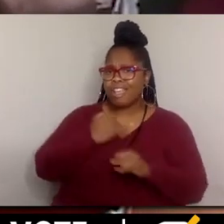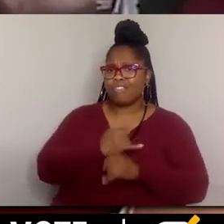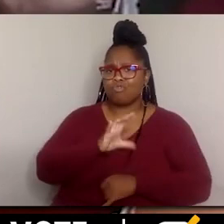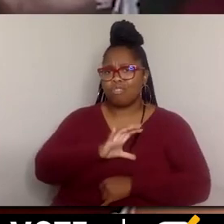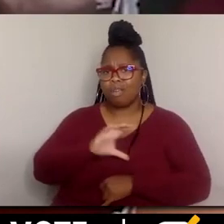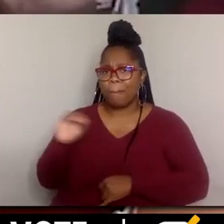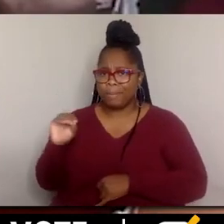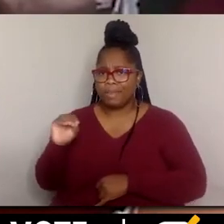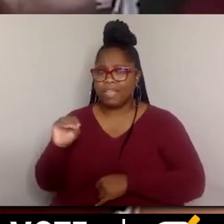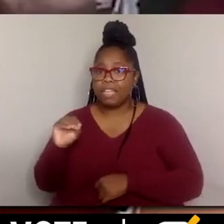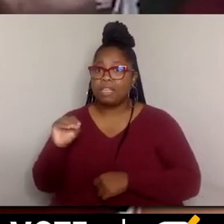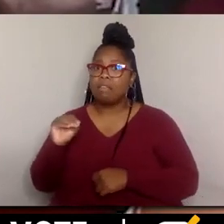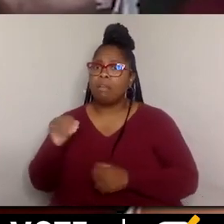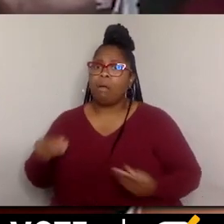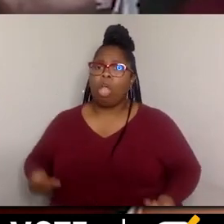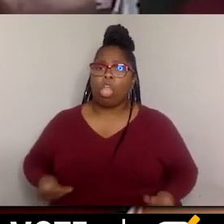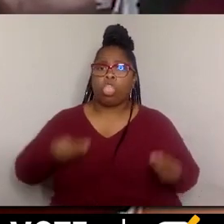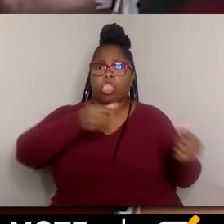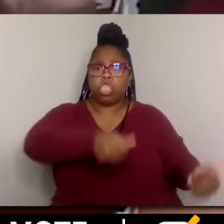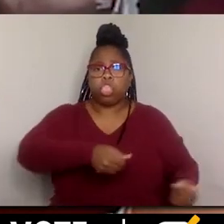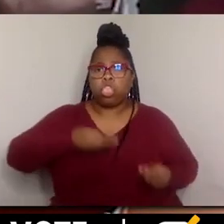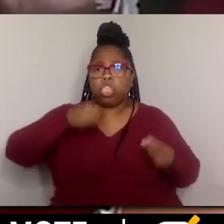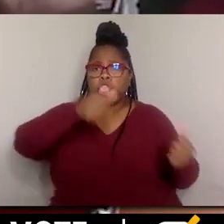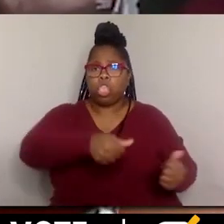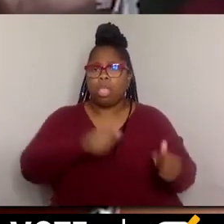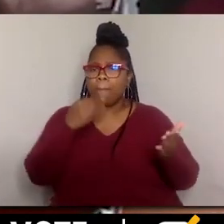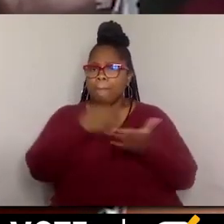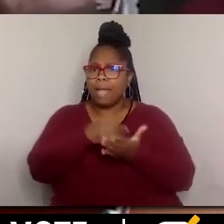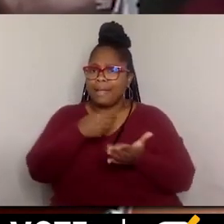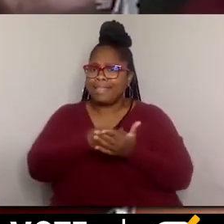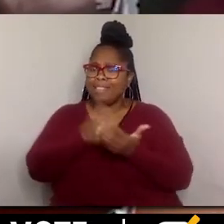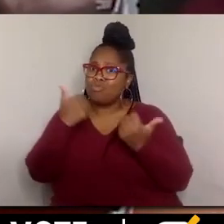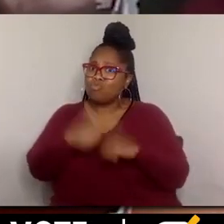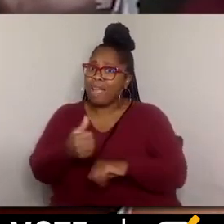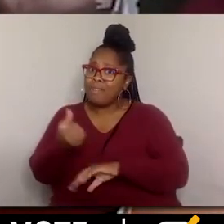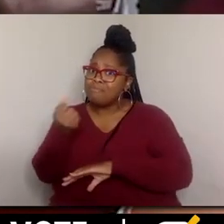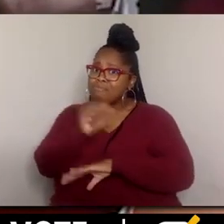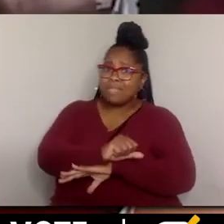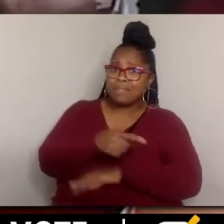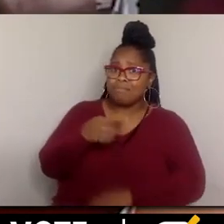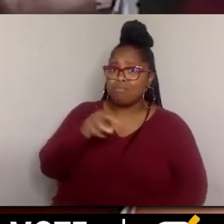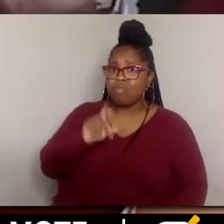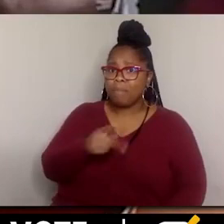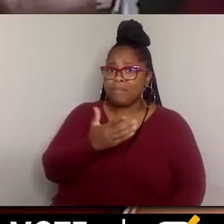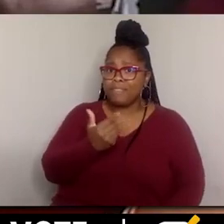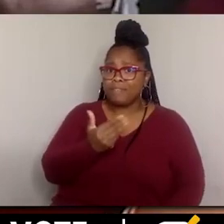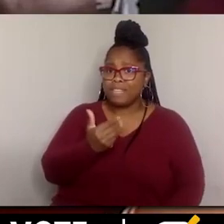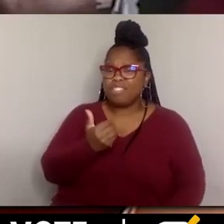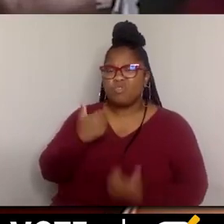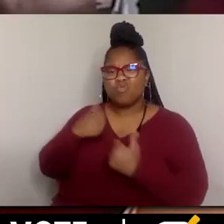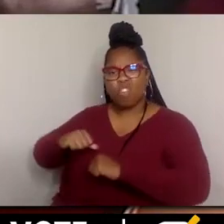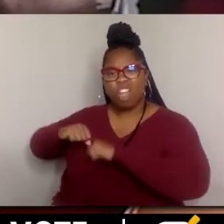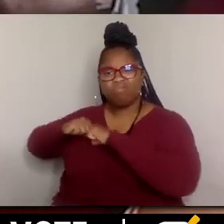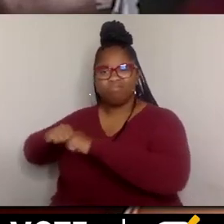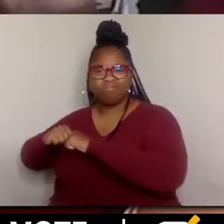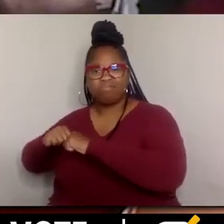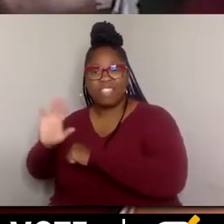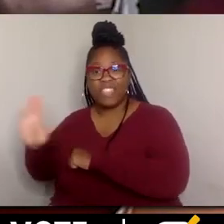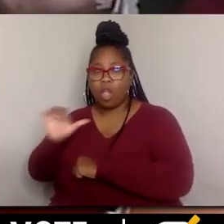to defeat Prop 15 to protect their unfair tax